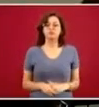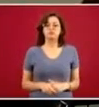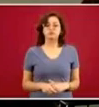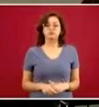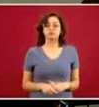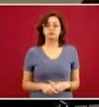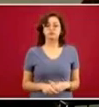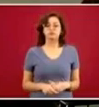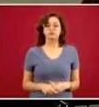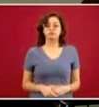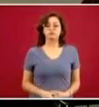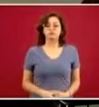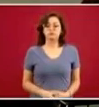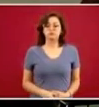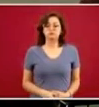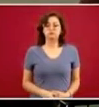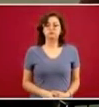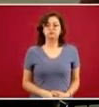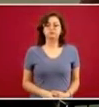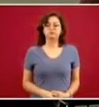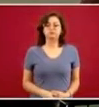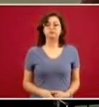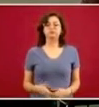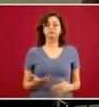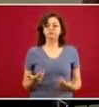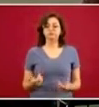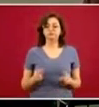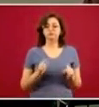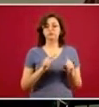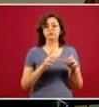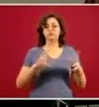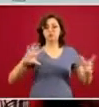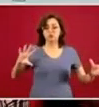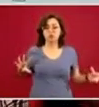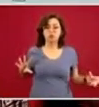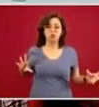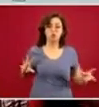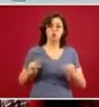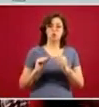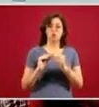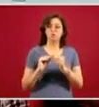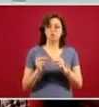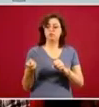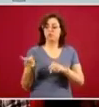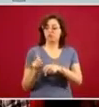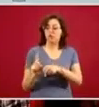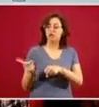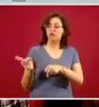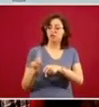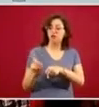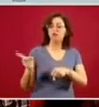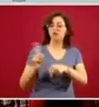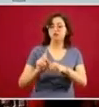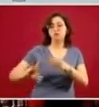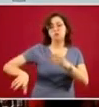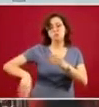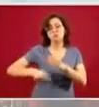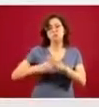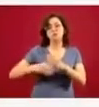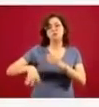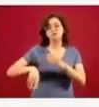Last two slides, we see the epidemical curve of accumulated